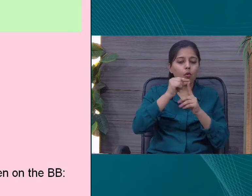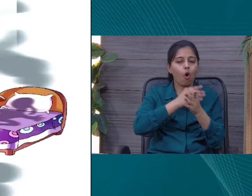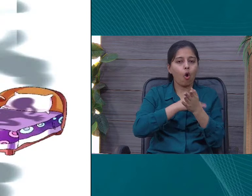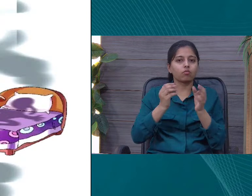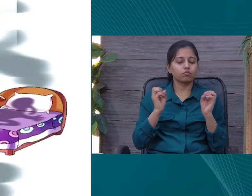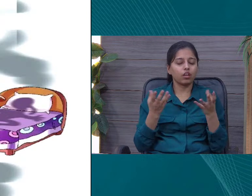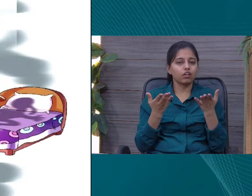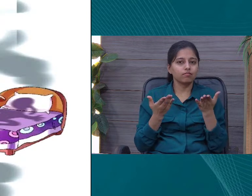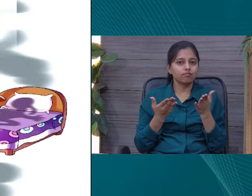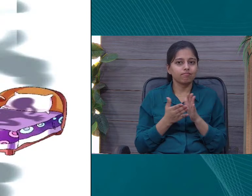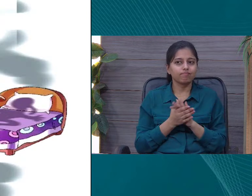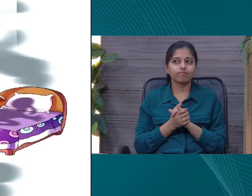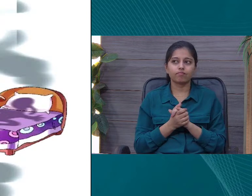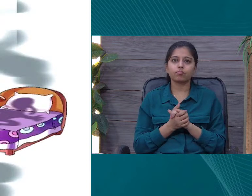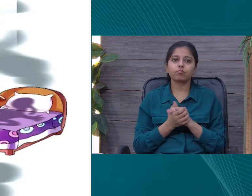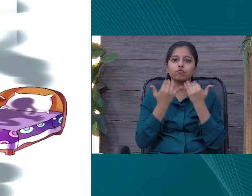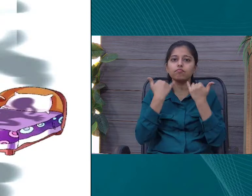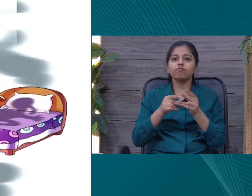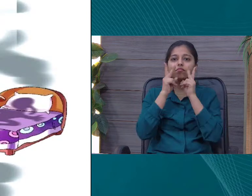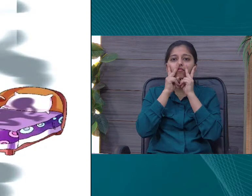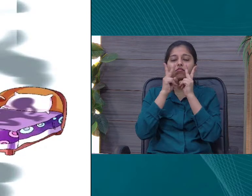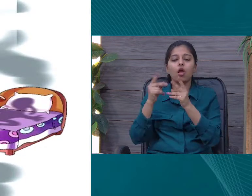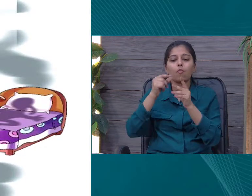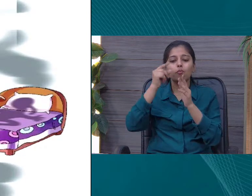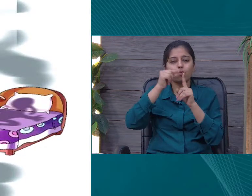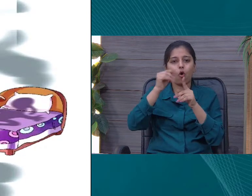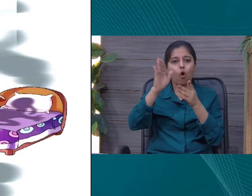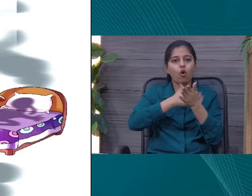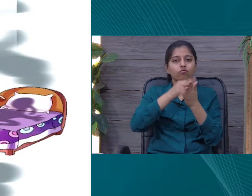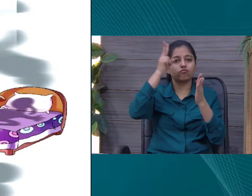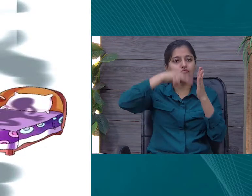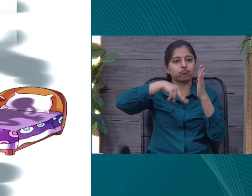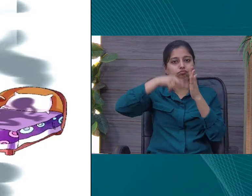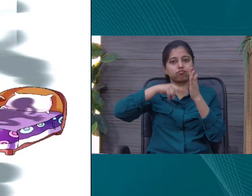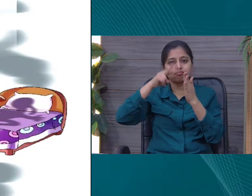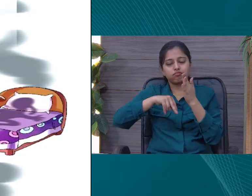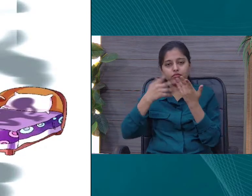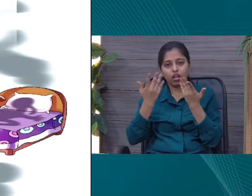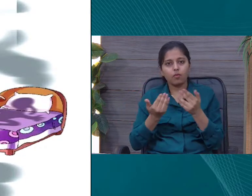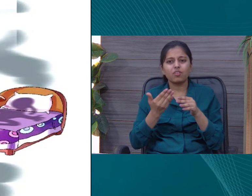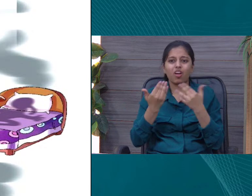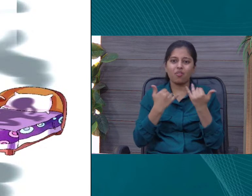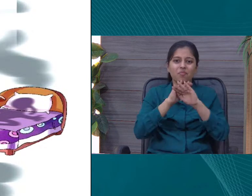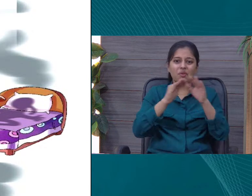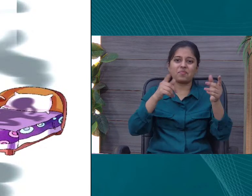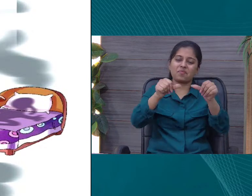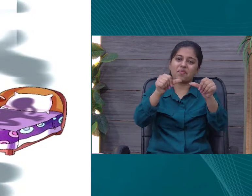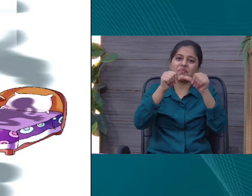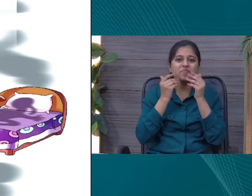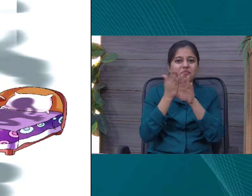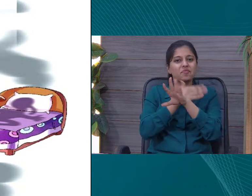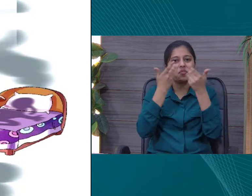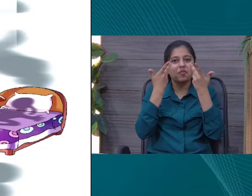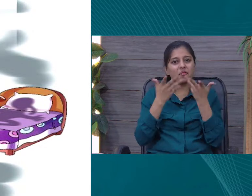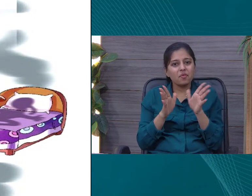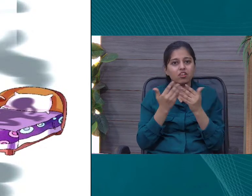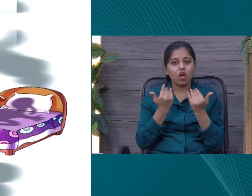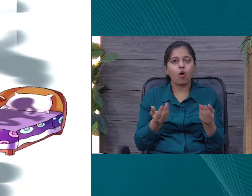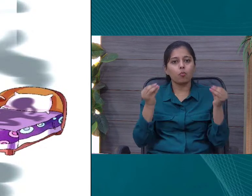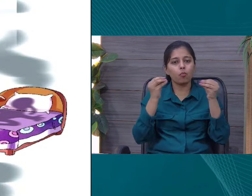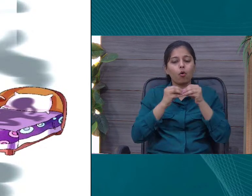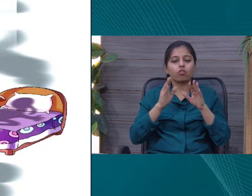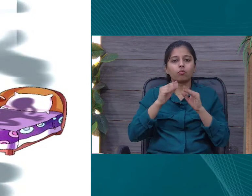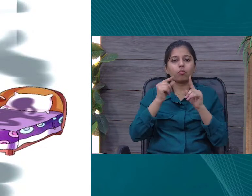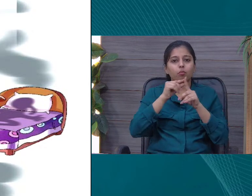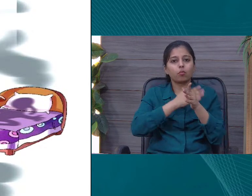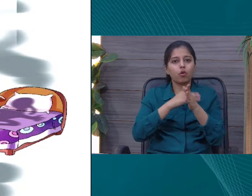so here we'll read the poem. The students have already answered that, and then we can move on to the